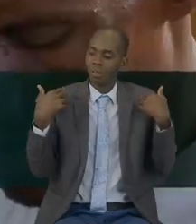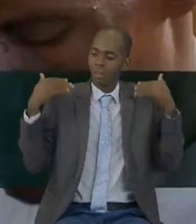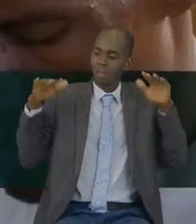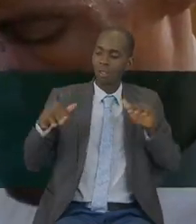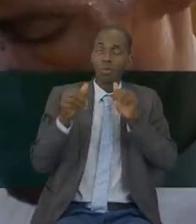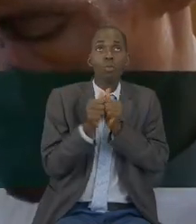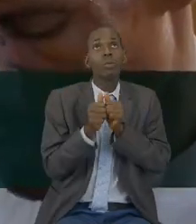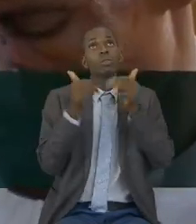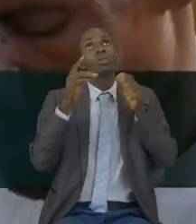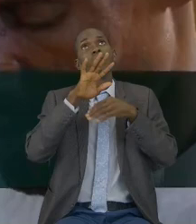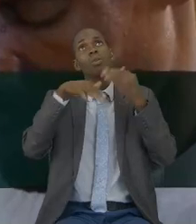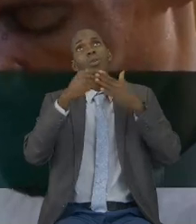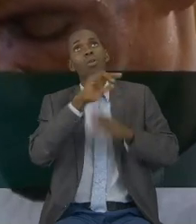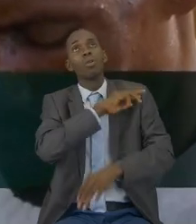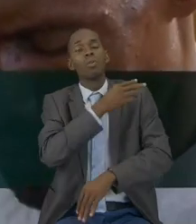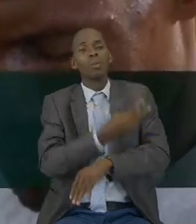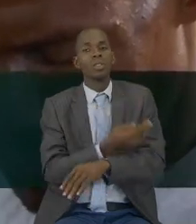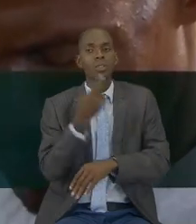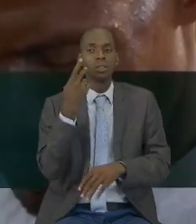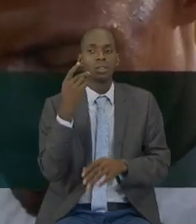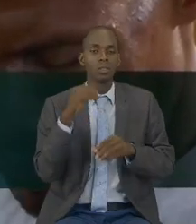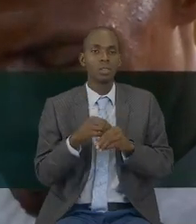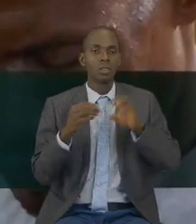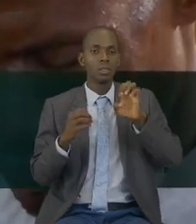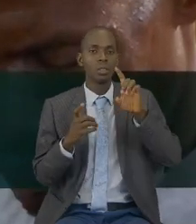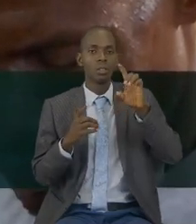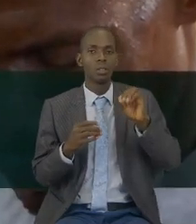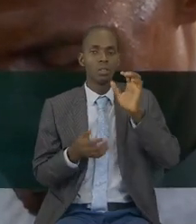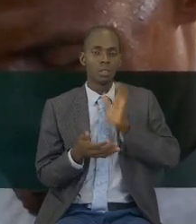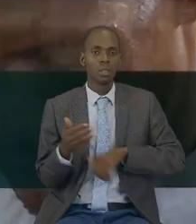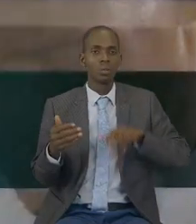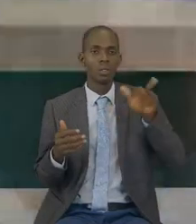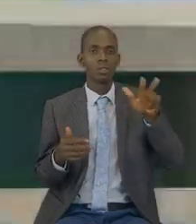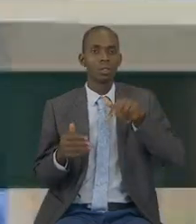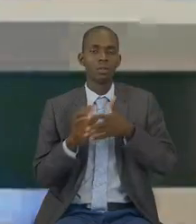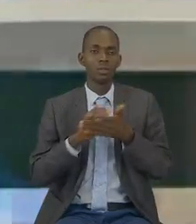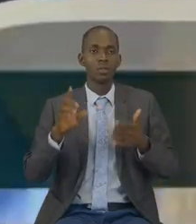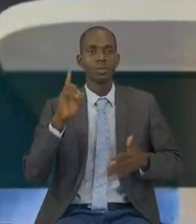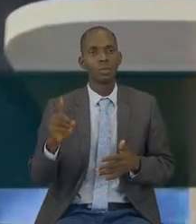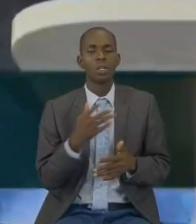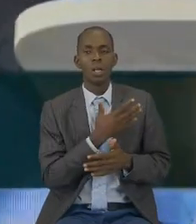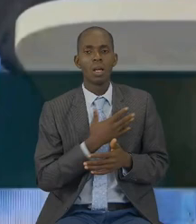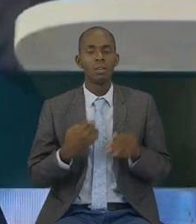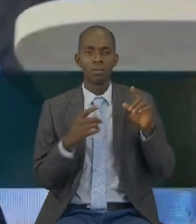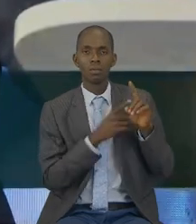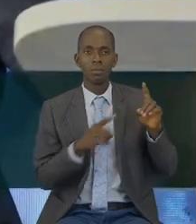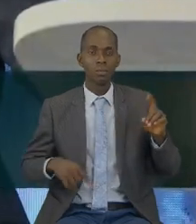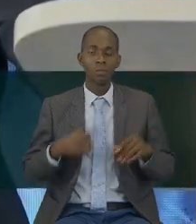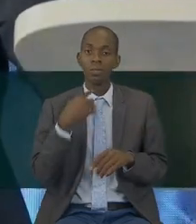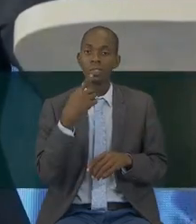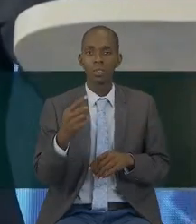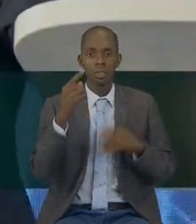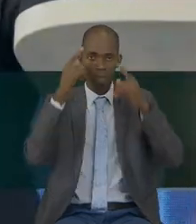the Almighty. Look at Exodus chapter 33, and I'm reading from verse 1 there. It says, and the Lord said unto